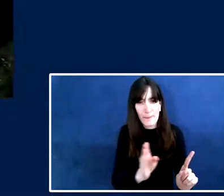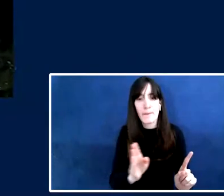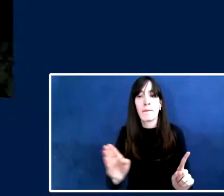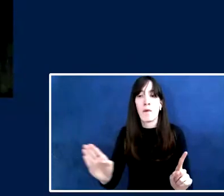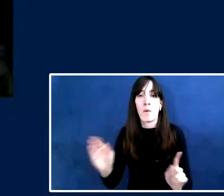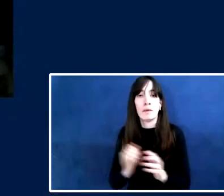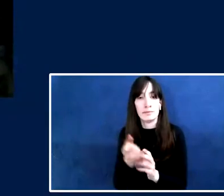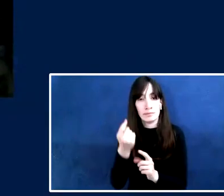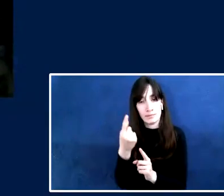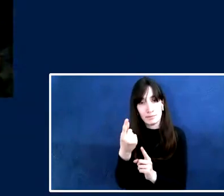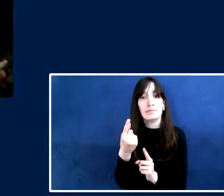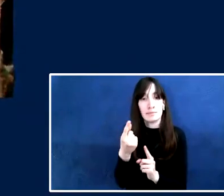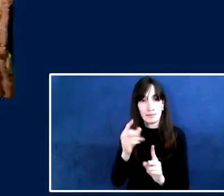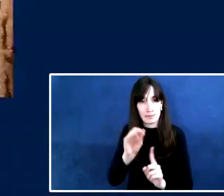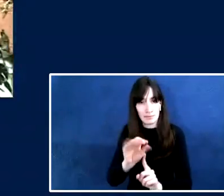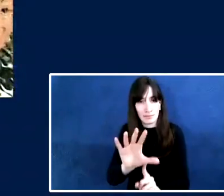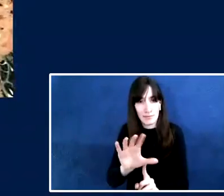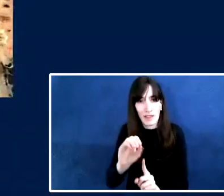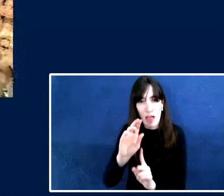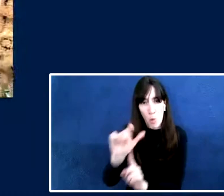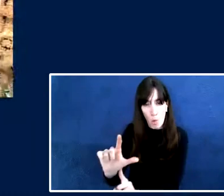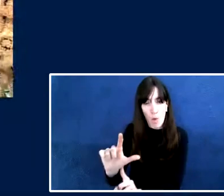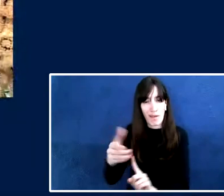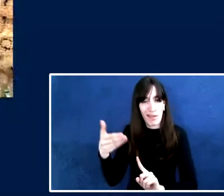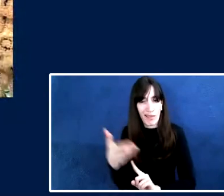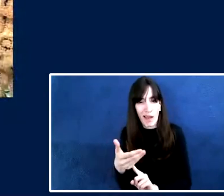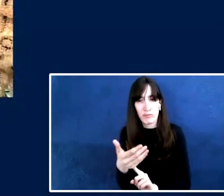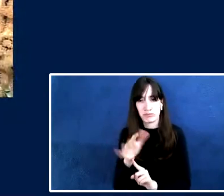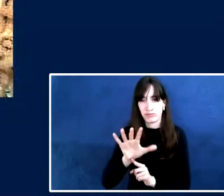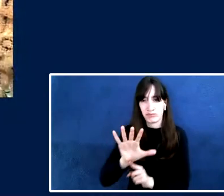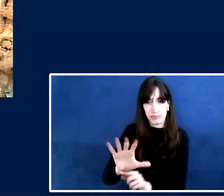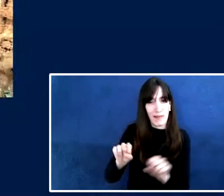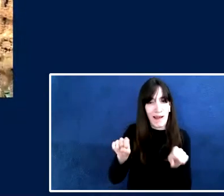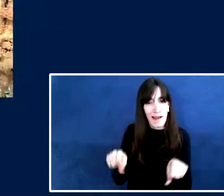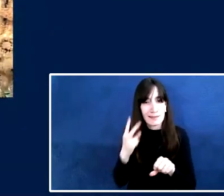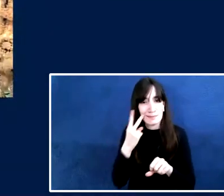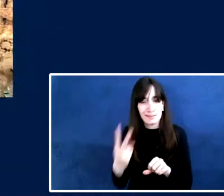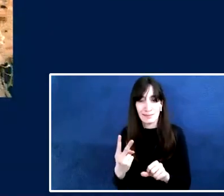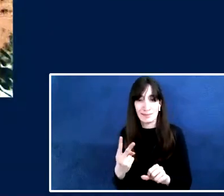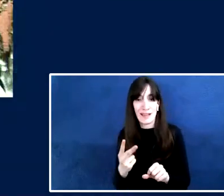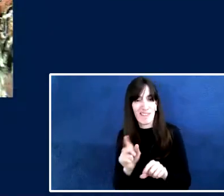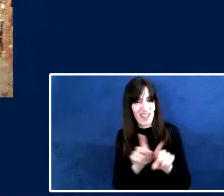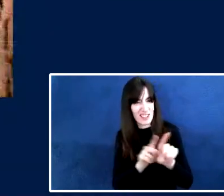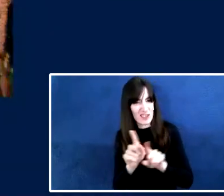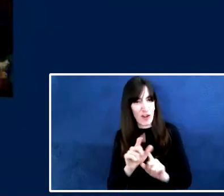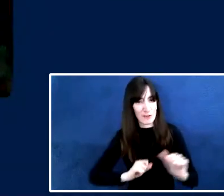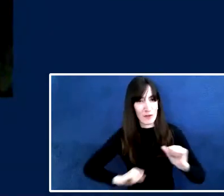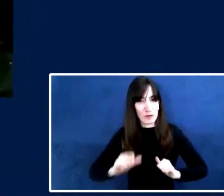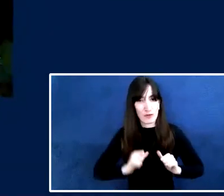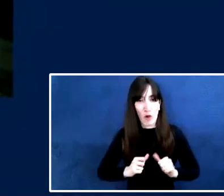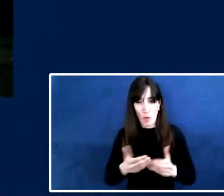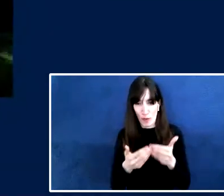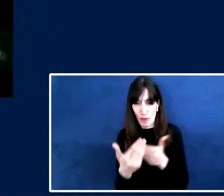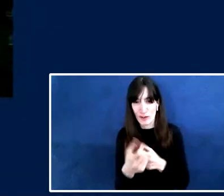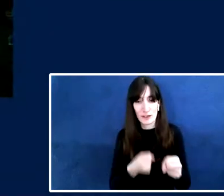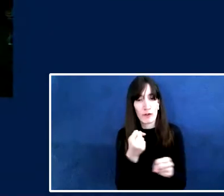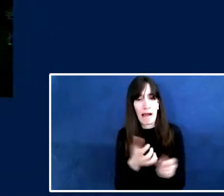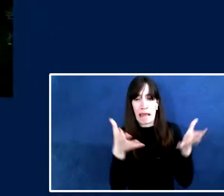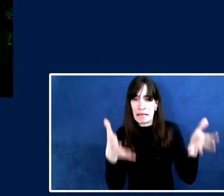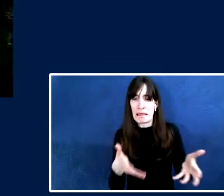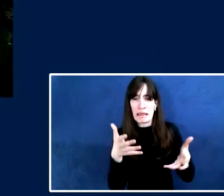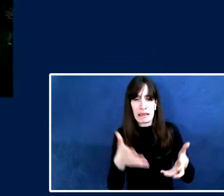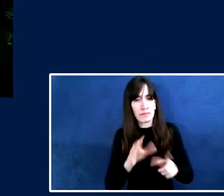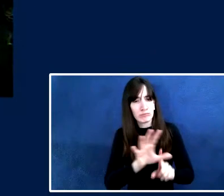That camera is pointing at us. Be the stars of the show during the next year, because we can leave this out for an entire